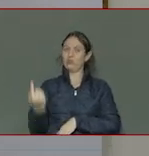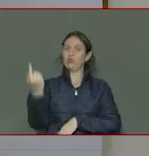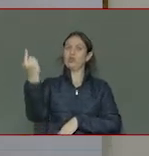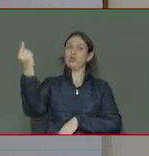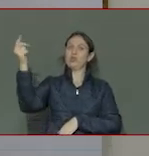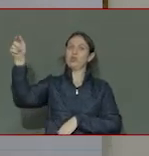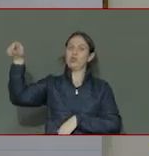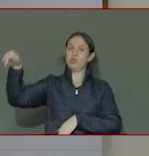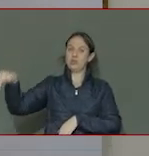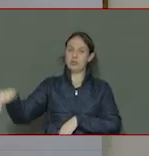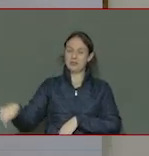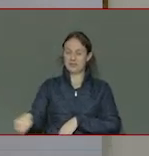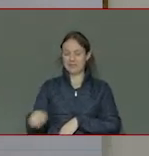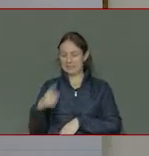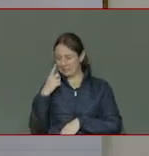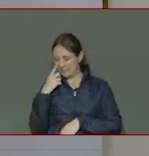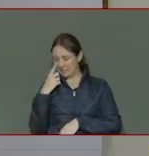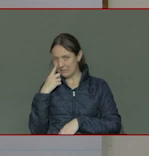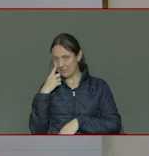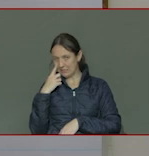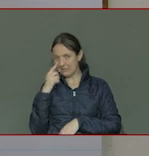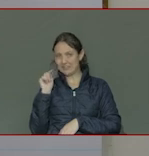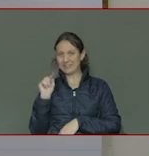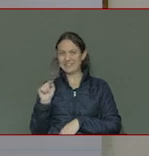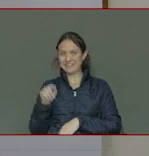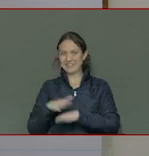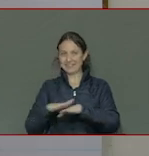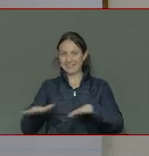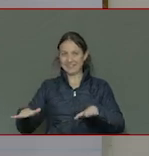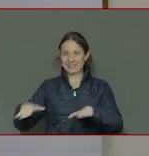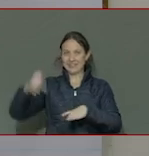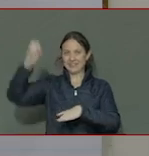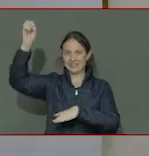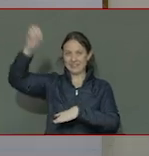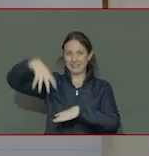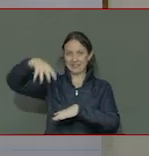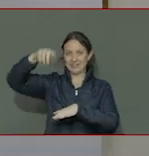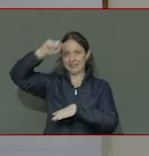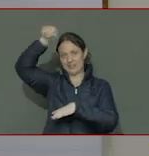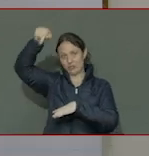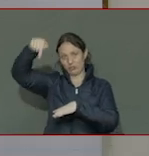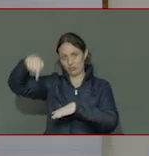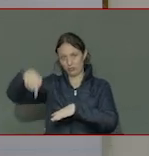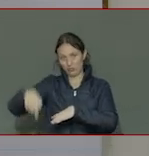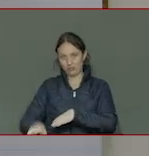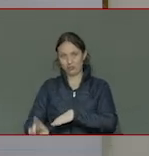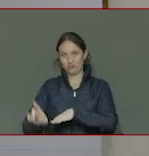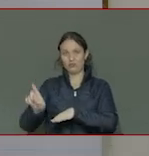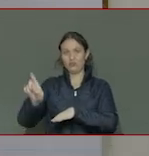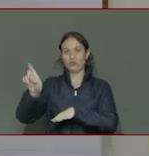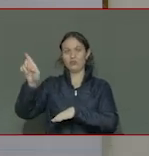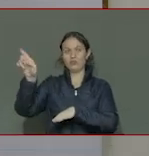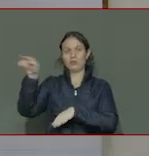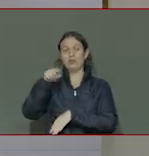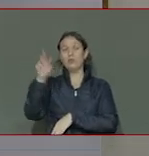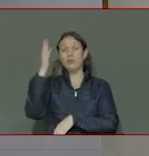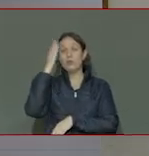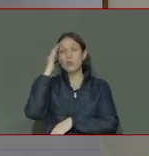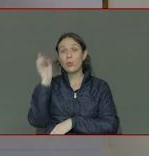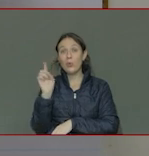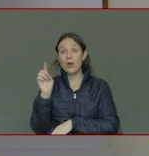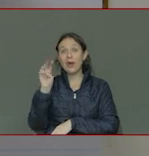you see it bounces off a surface, already think about momentum, because there's